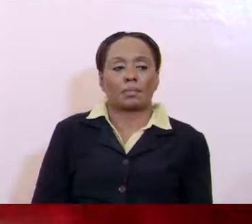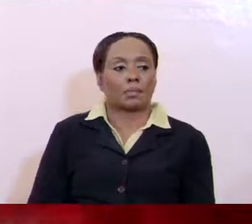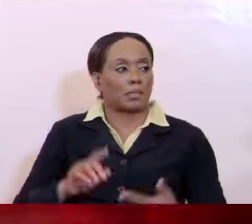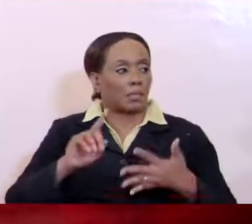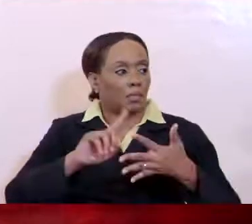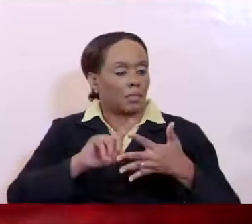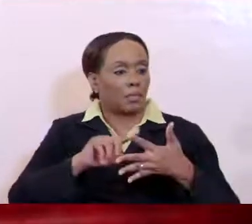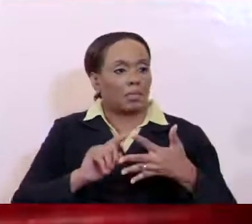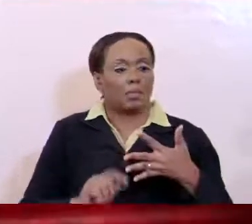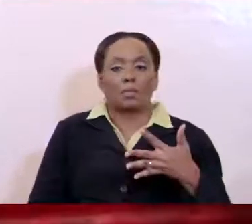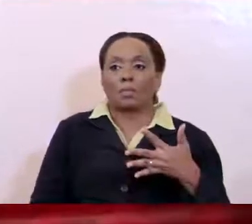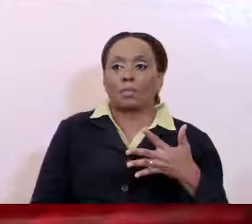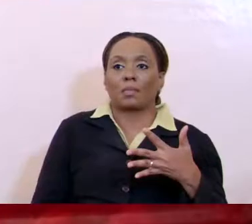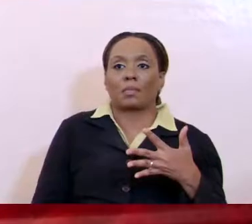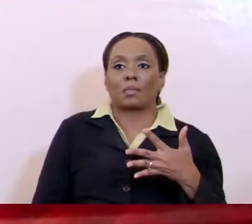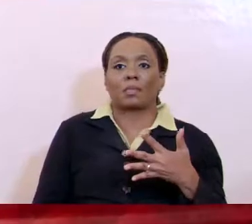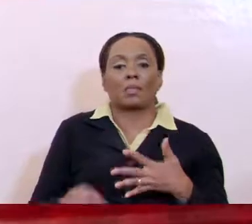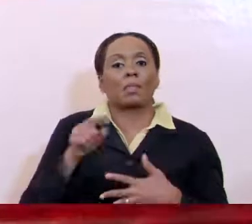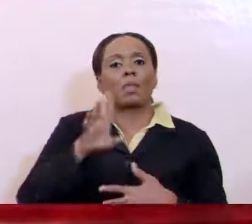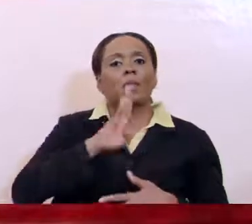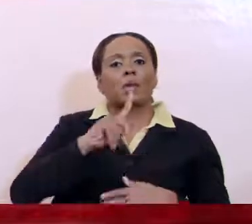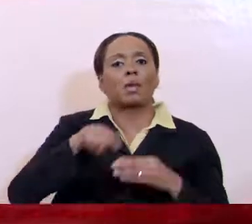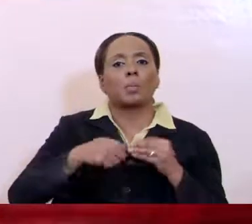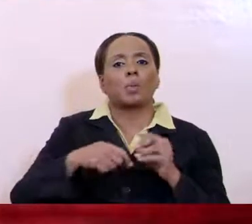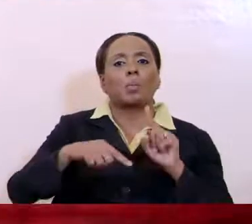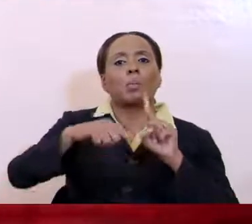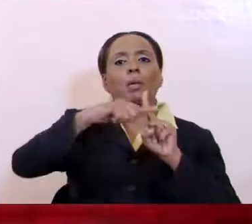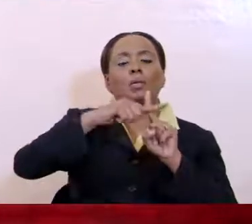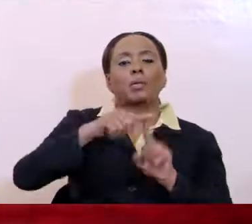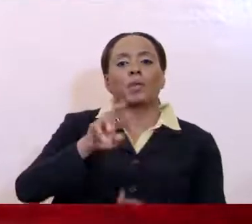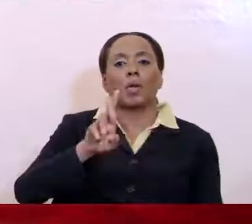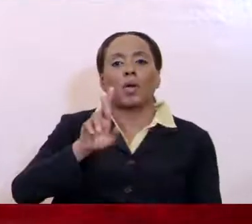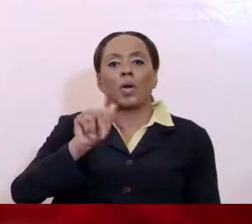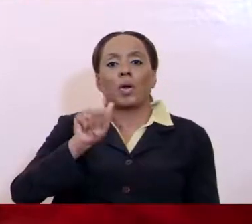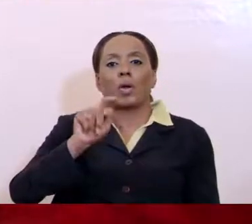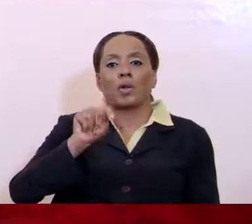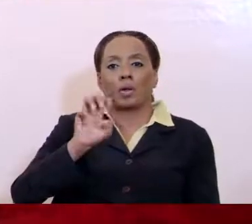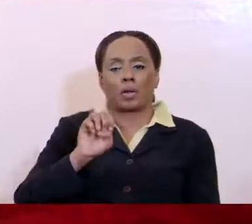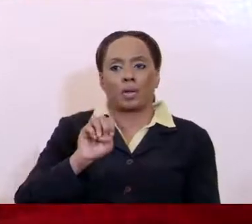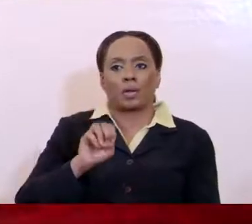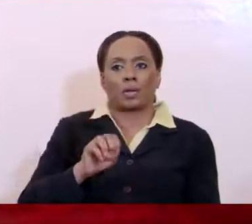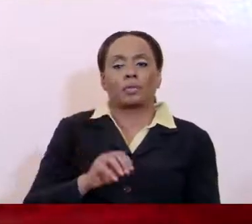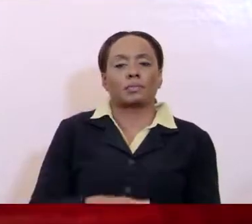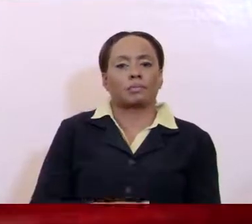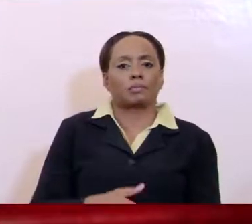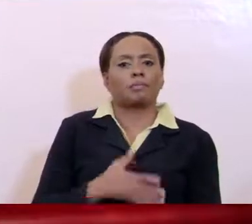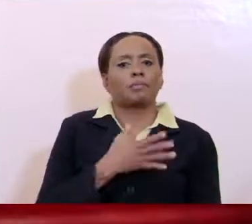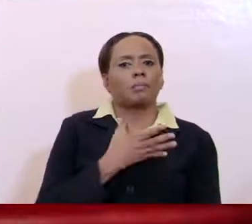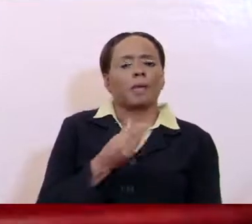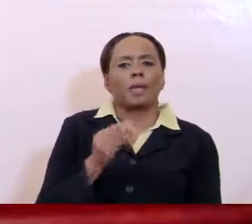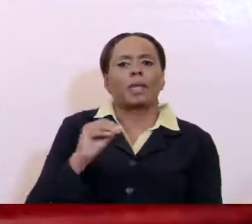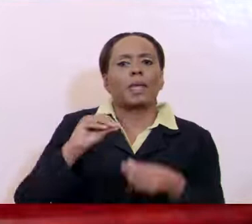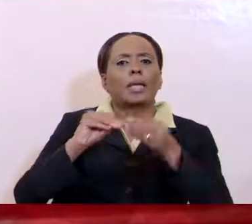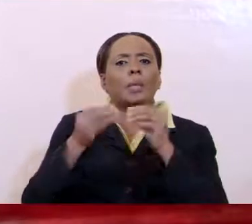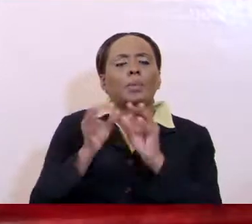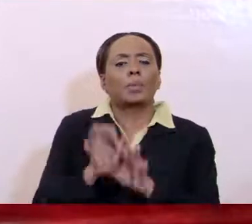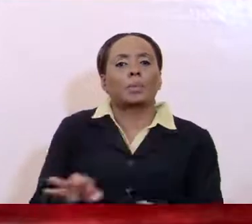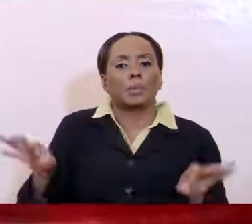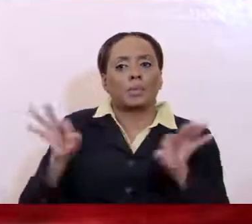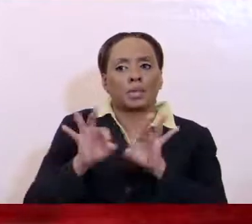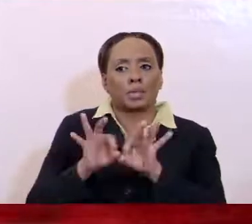Besides the positivity rate and the R number, Are there other matrices